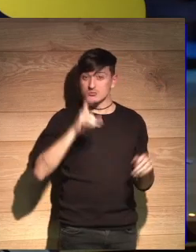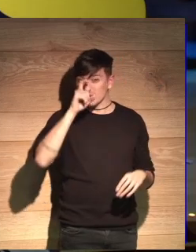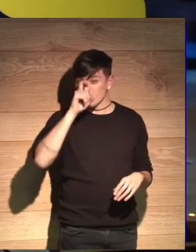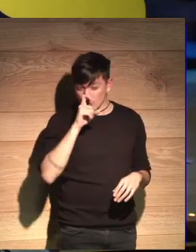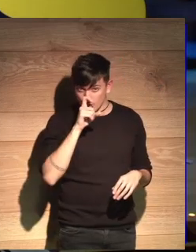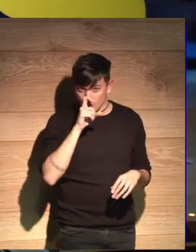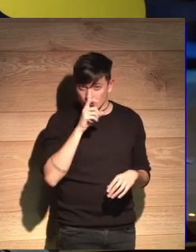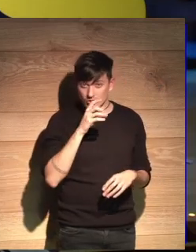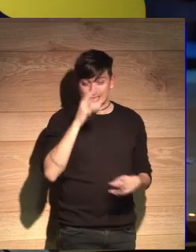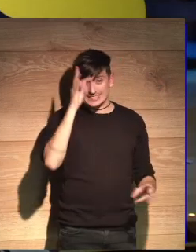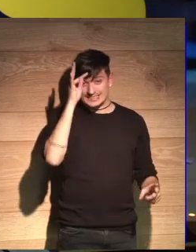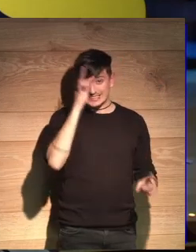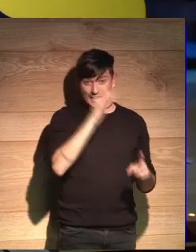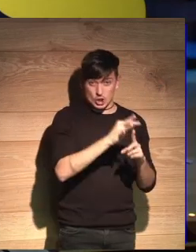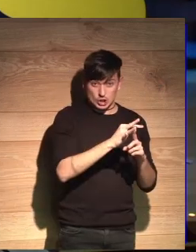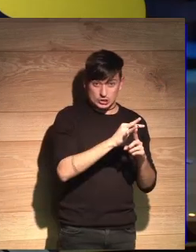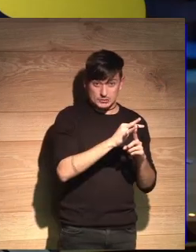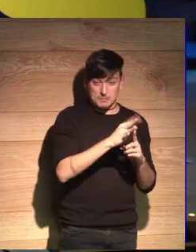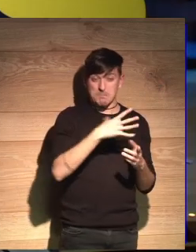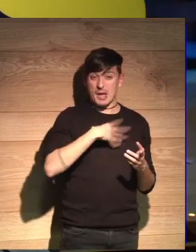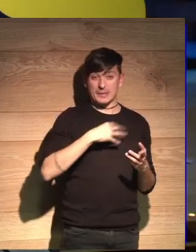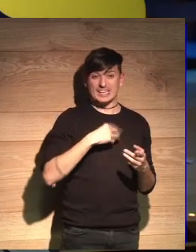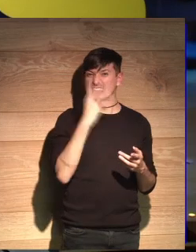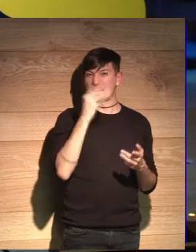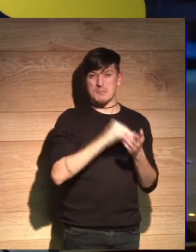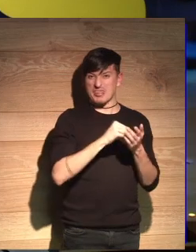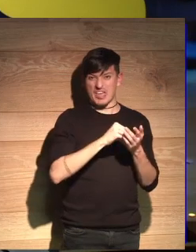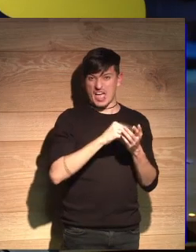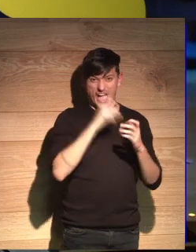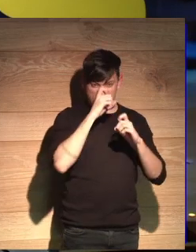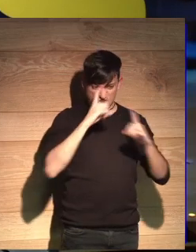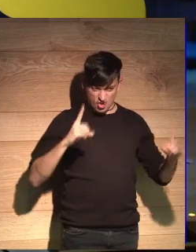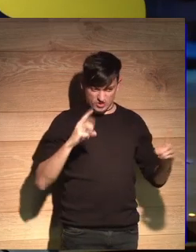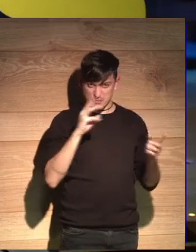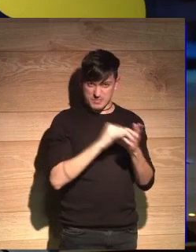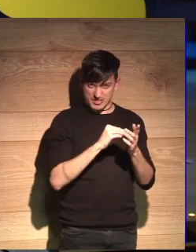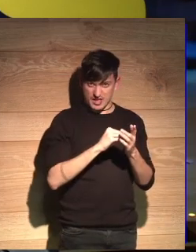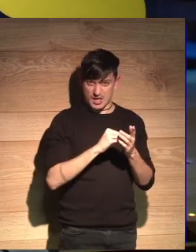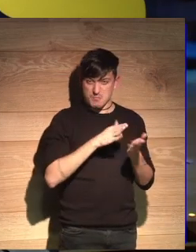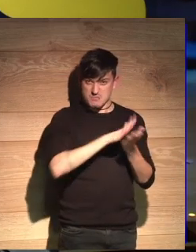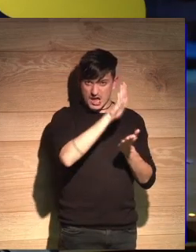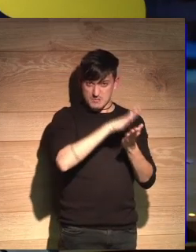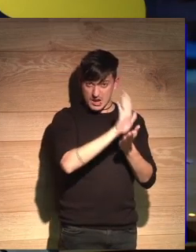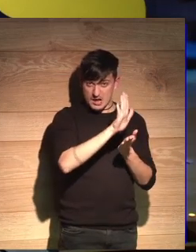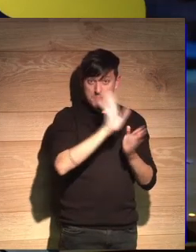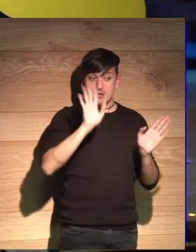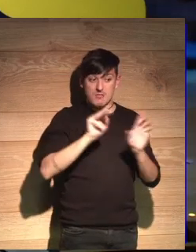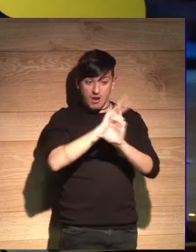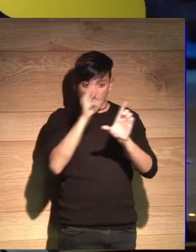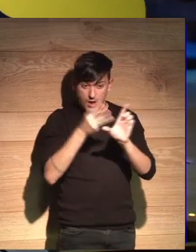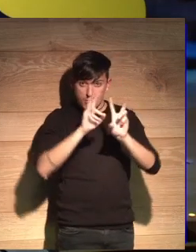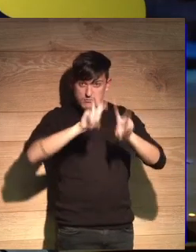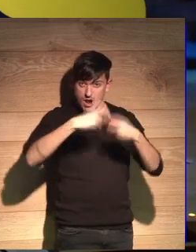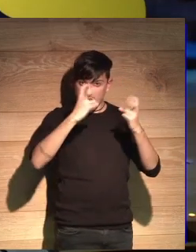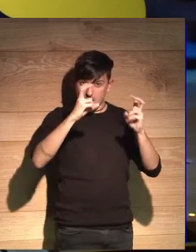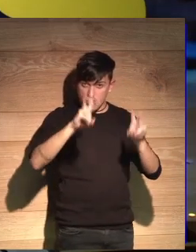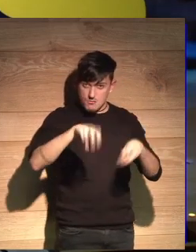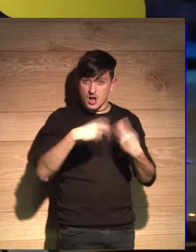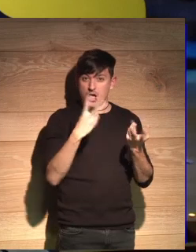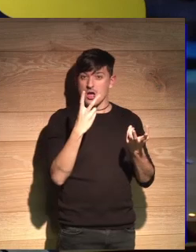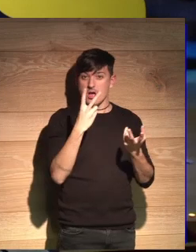will remind you that we publish Telos on a hard copy 3 times per year. But the most important thing is that we are on the